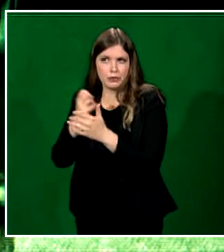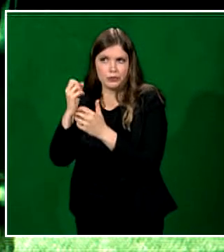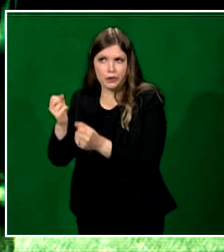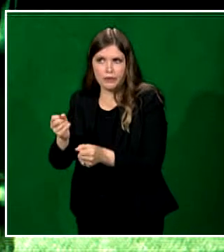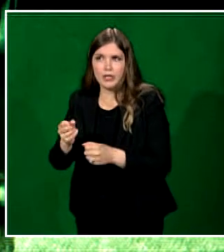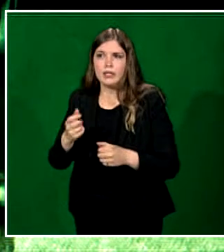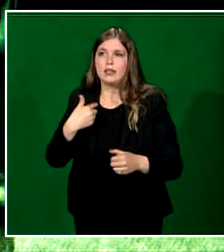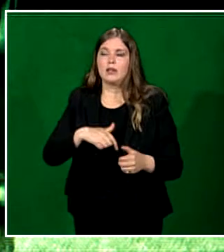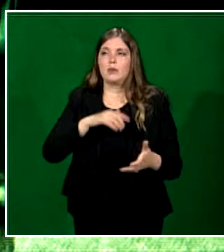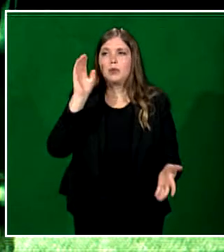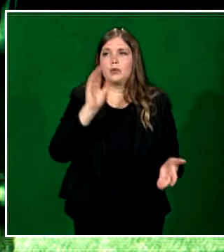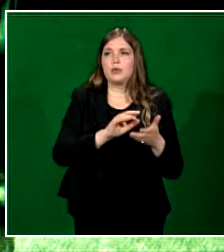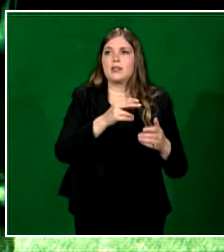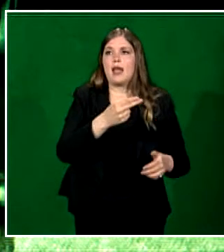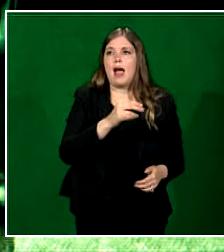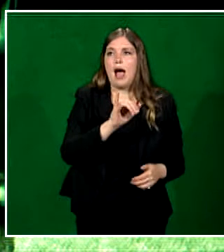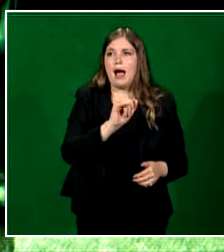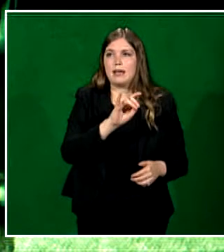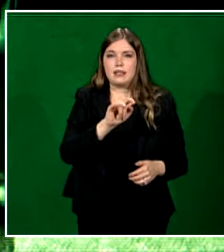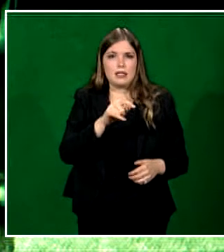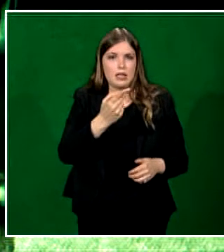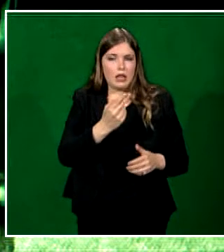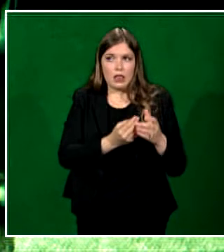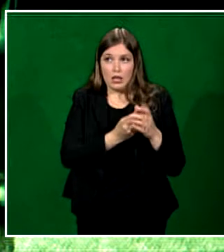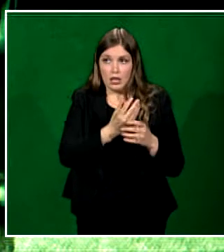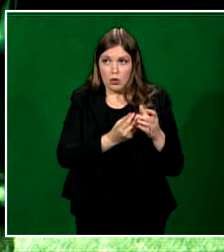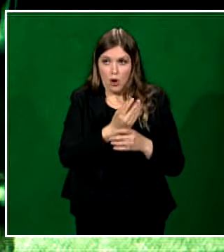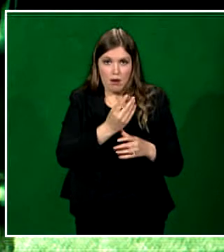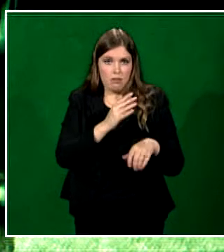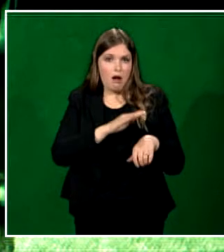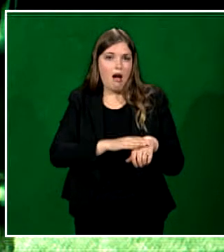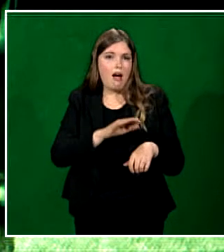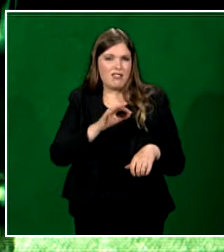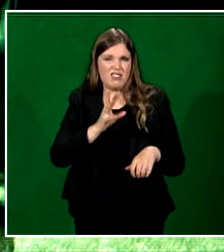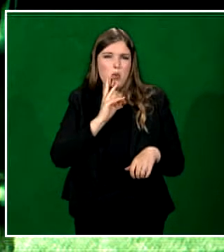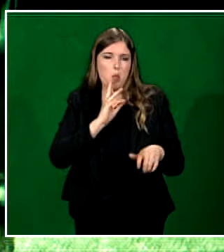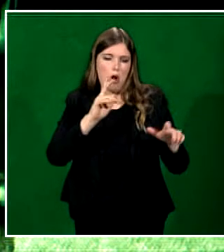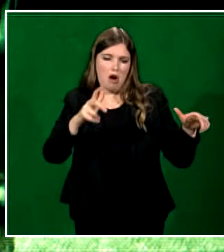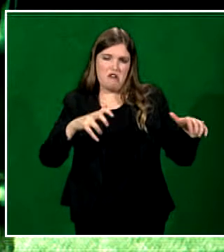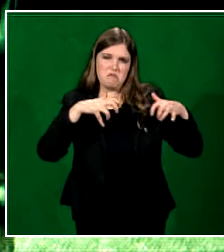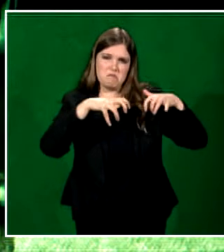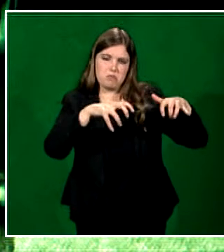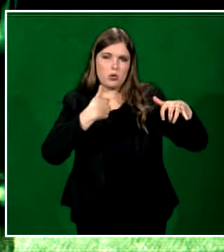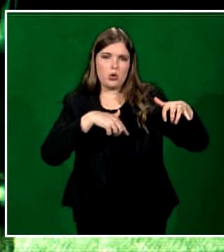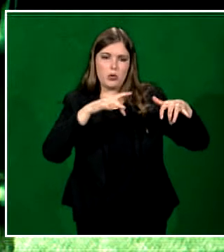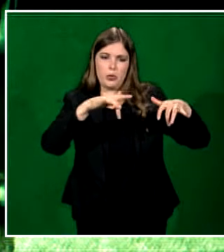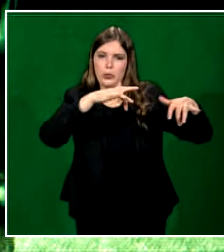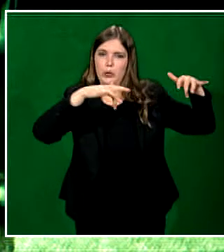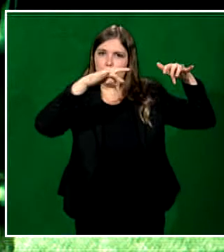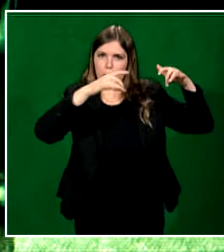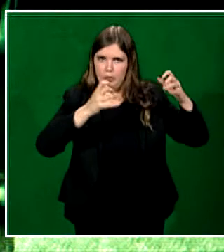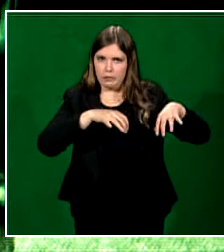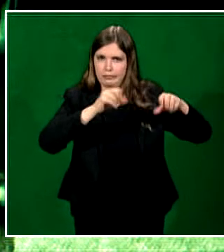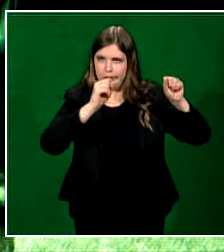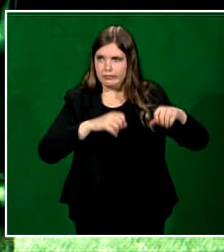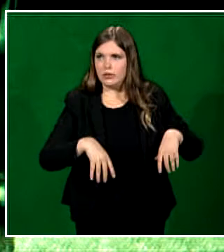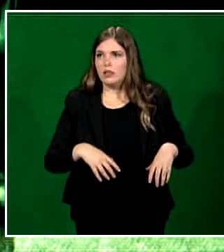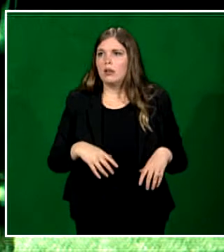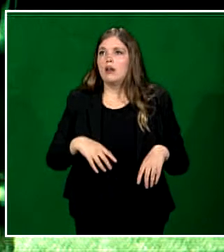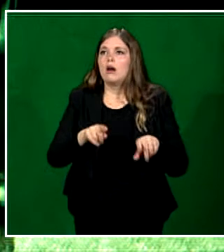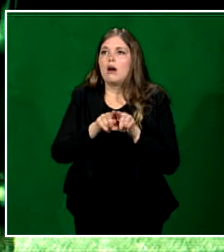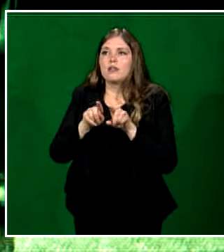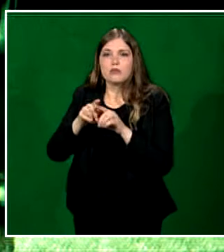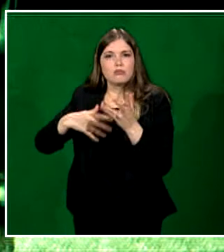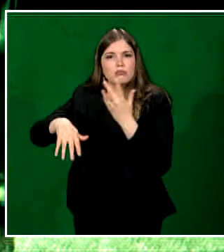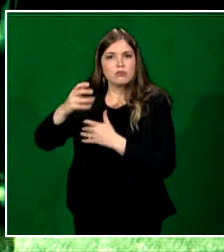binder in our product has an impact on cassava farmers who have more market for a formerly undervalued product. Our compost can also be used to